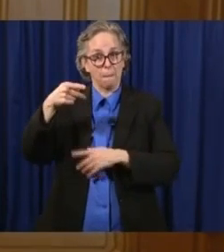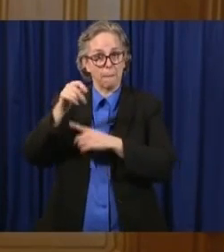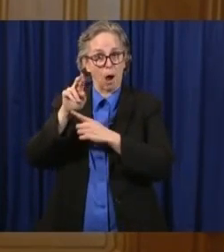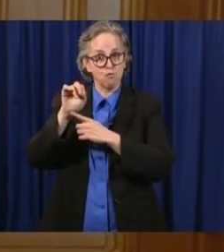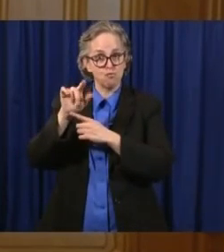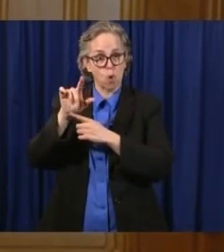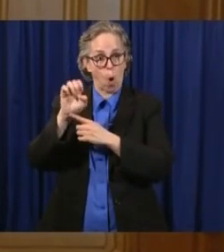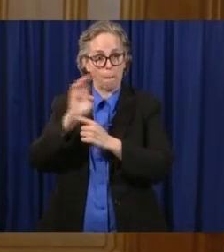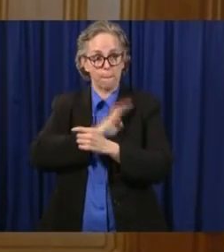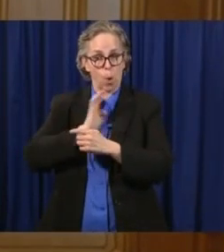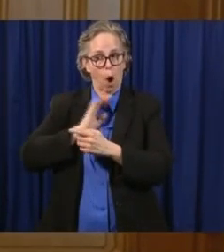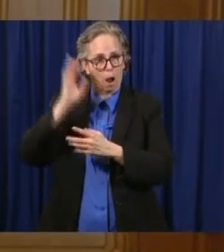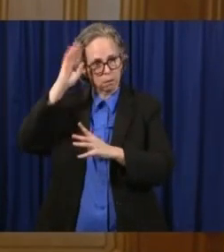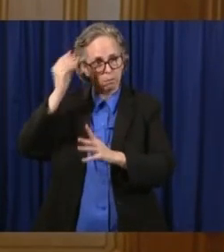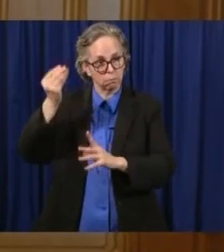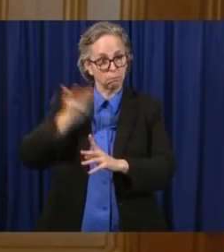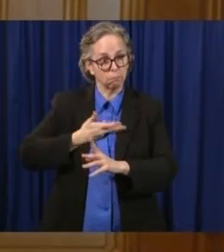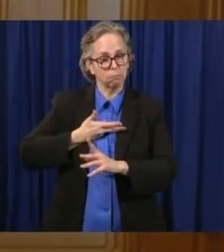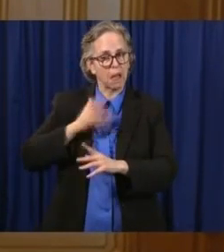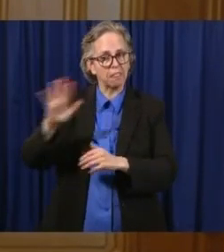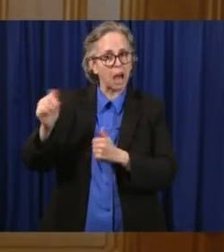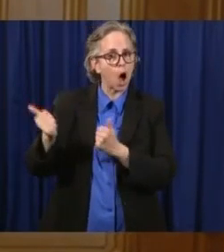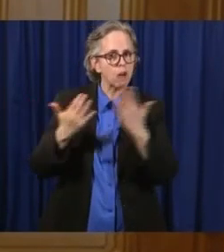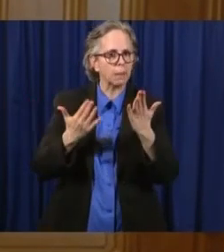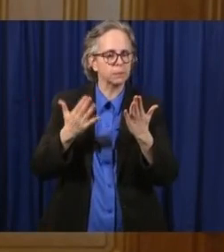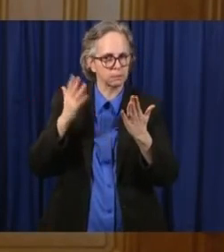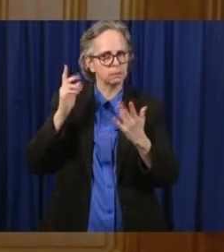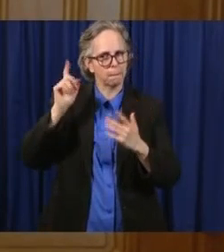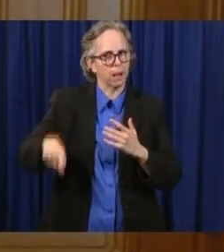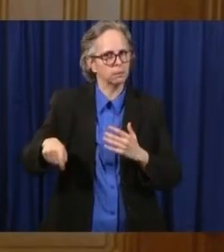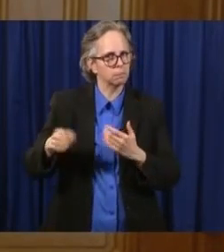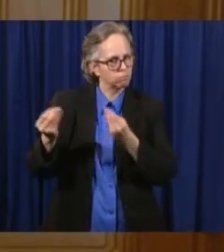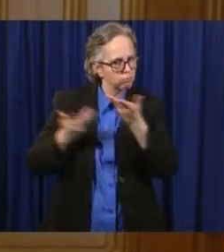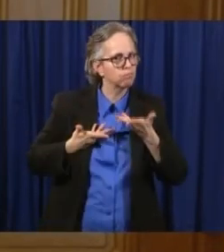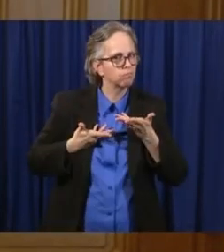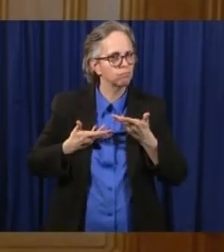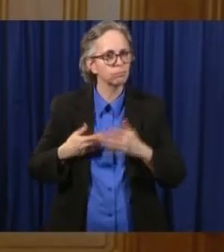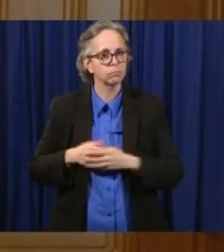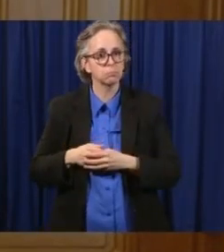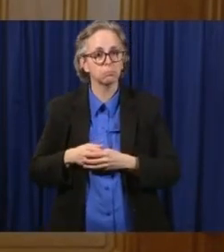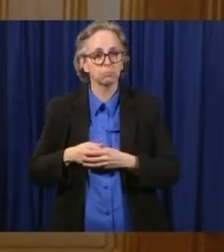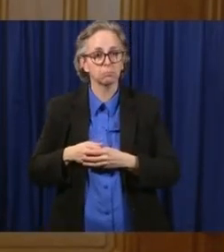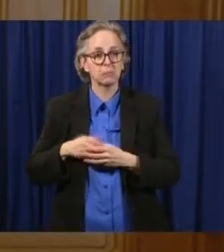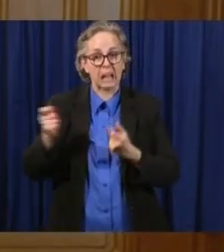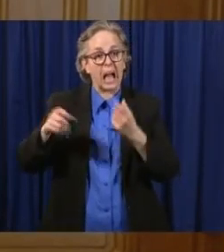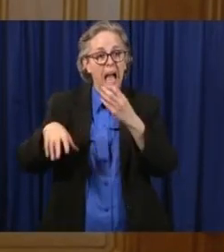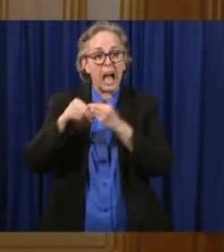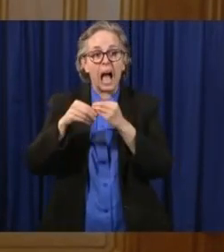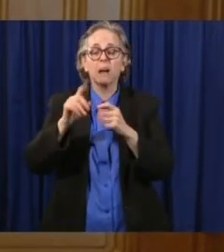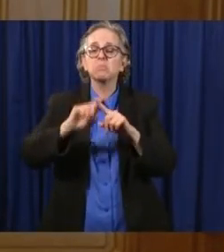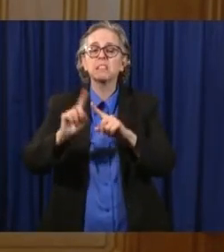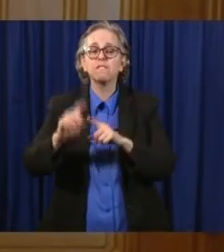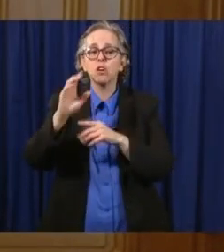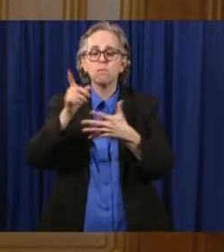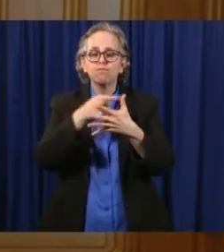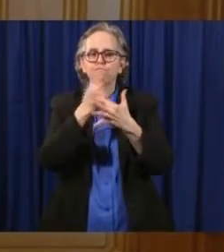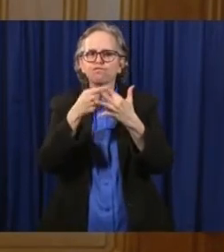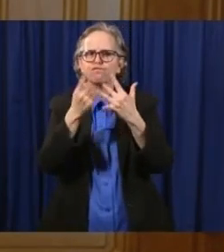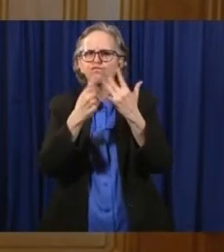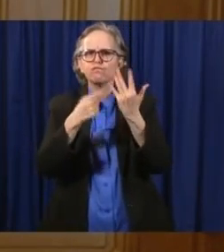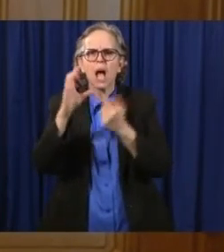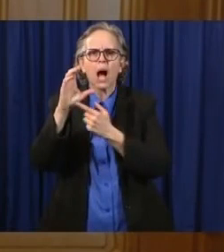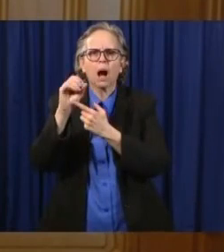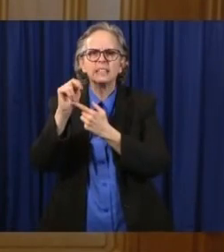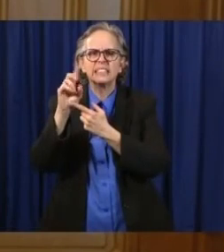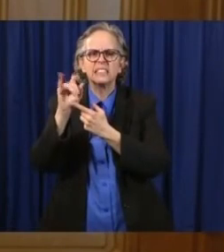me as governor with a recommendation, and they may also have conditions if they recommend that someone